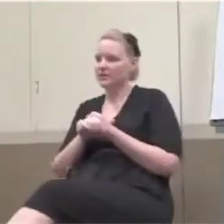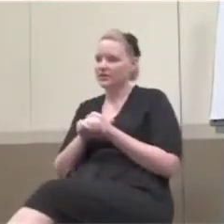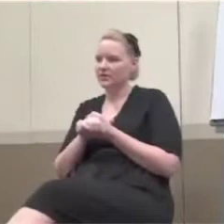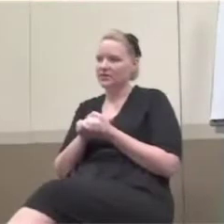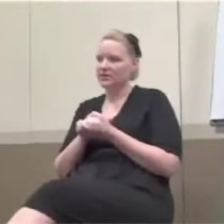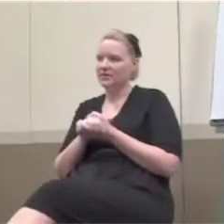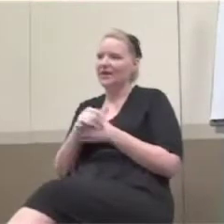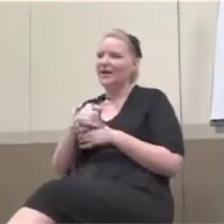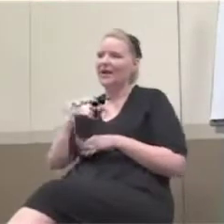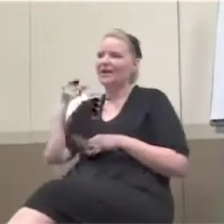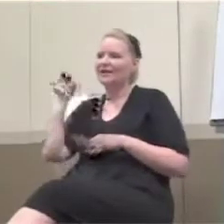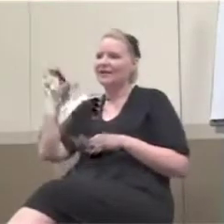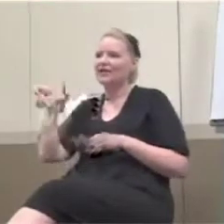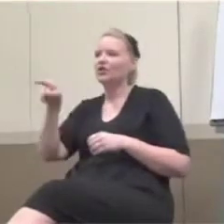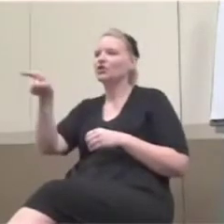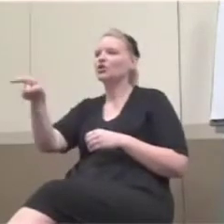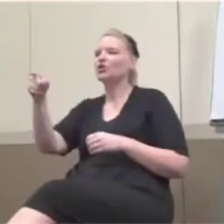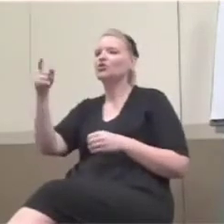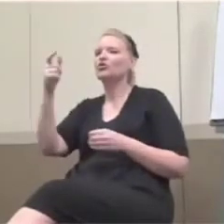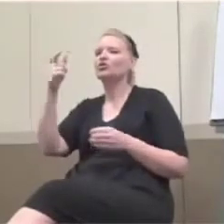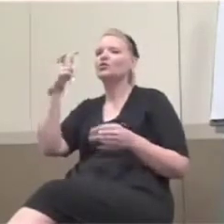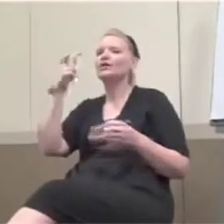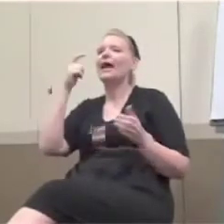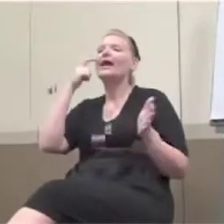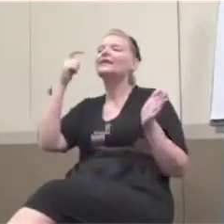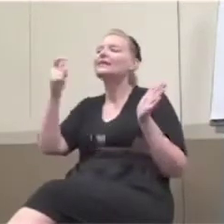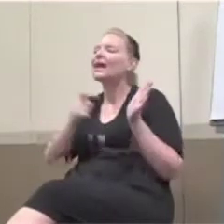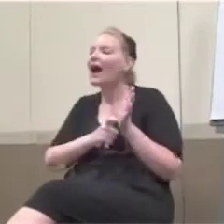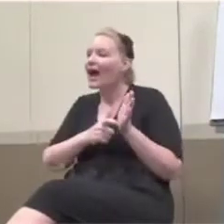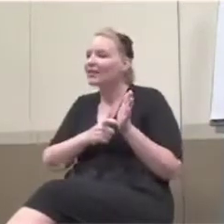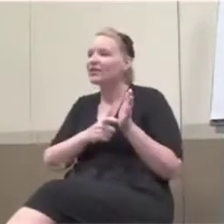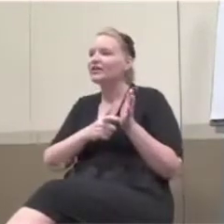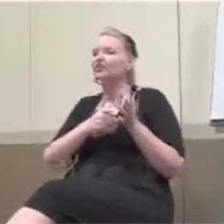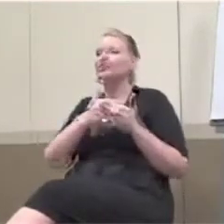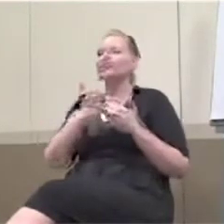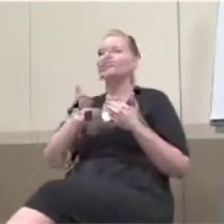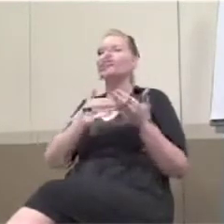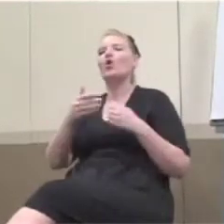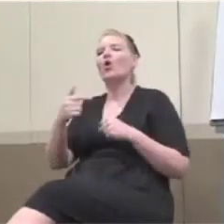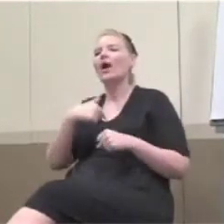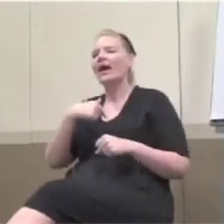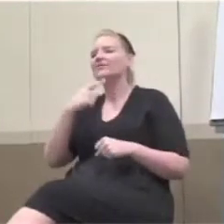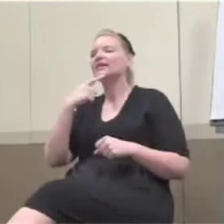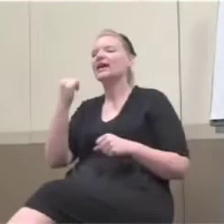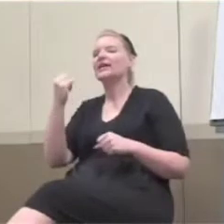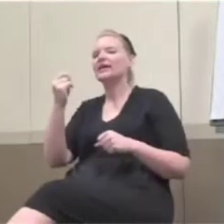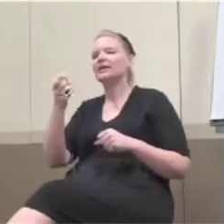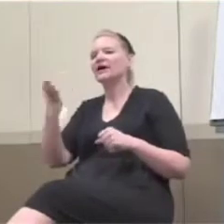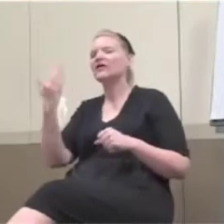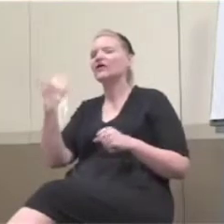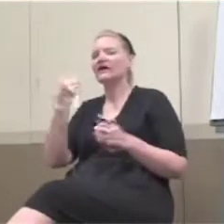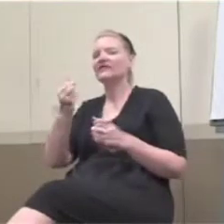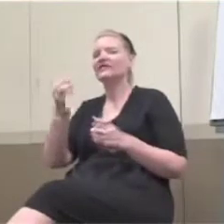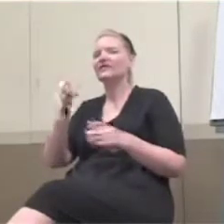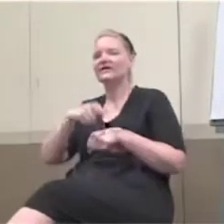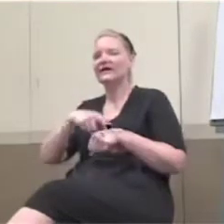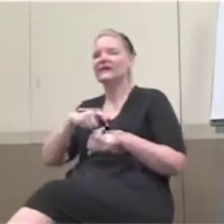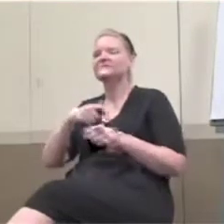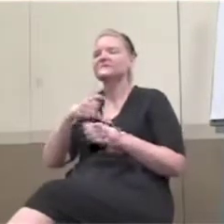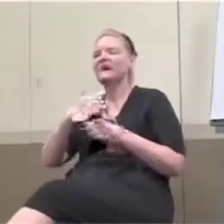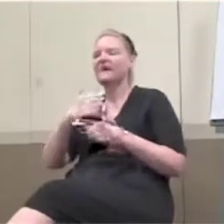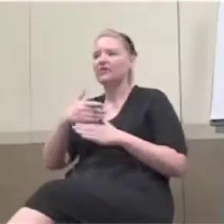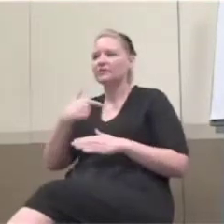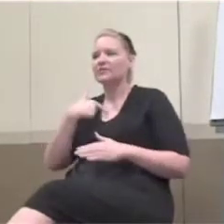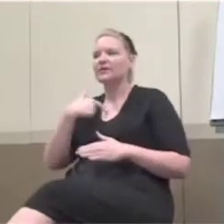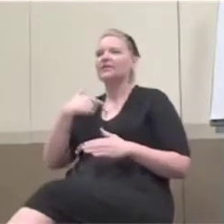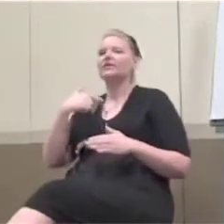I need her to acknowledge the fact that even though I've mentioned it nicely a few times, that it obviously is bothering